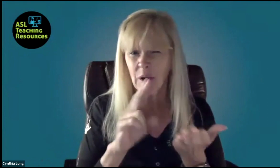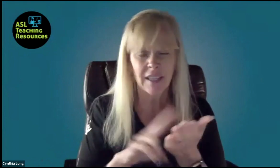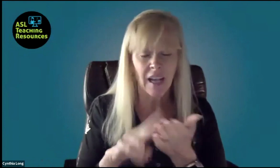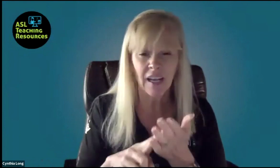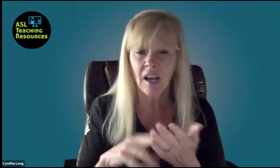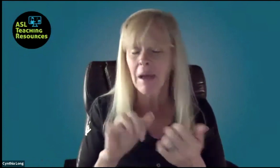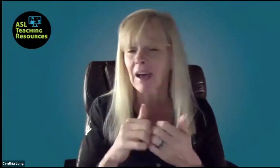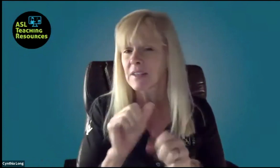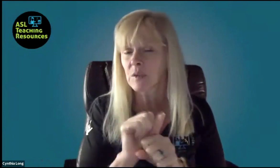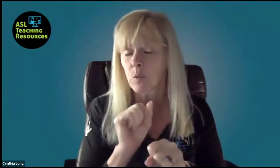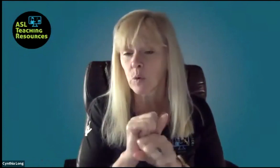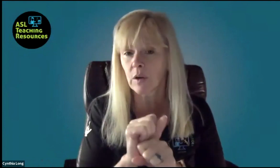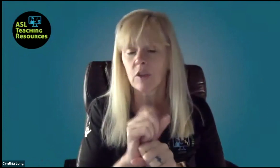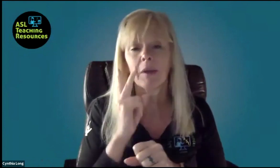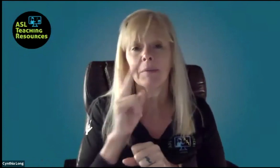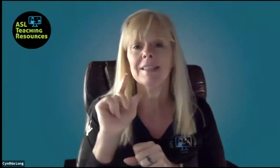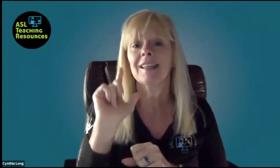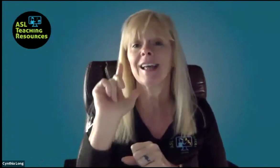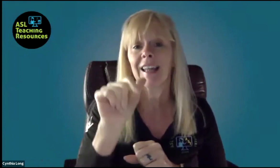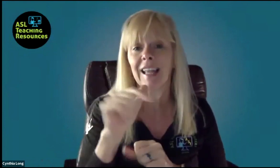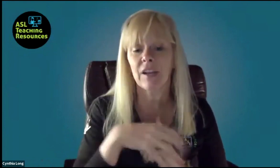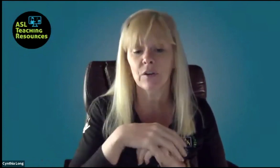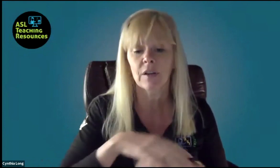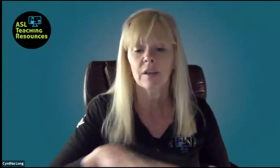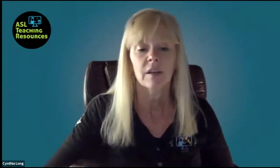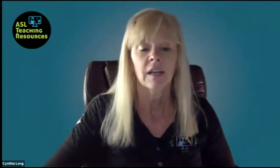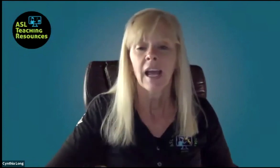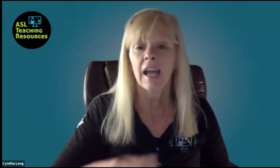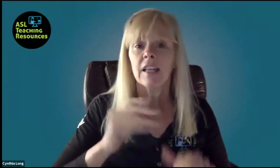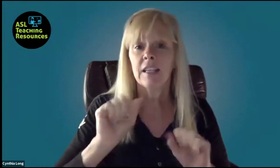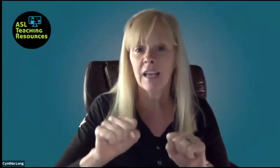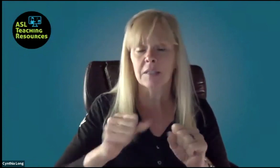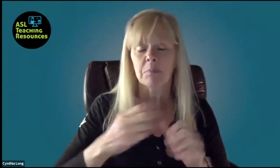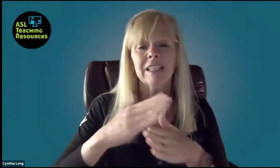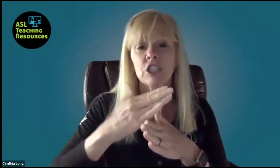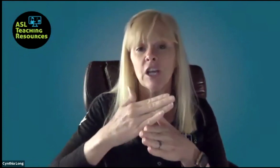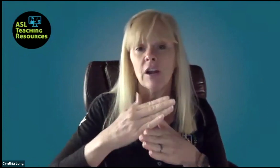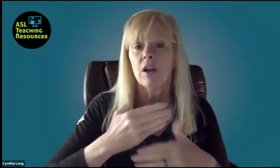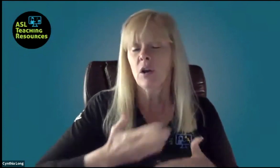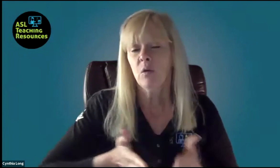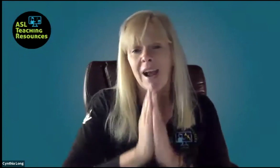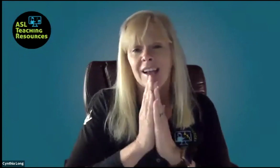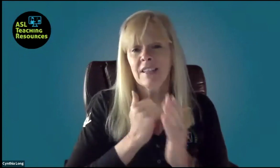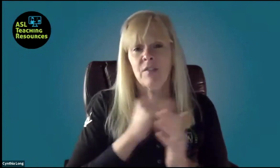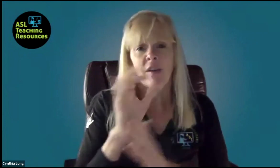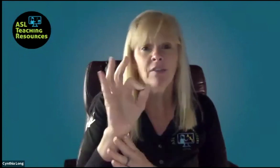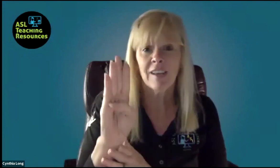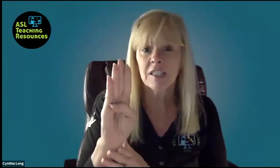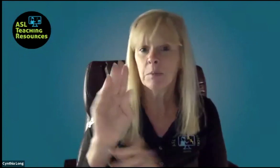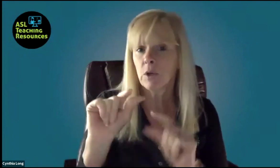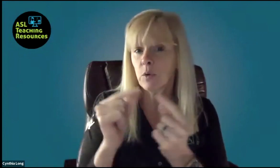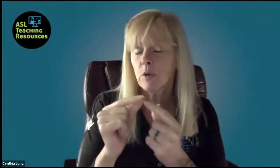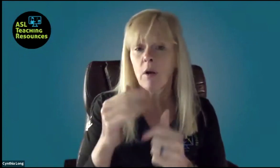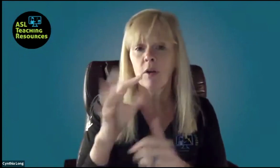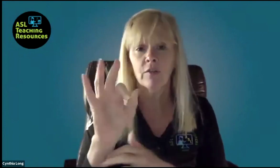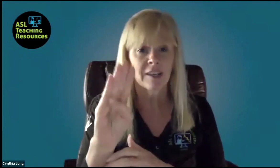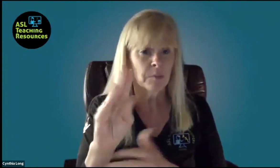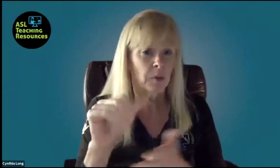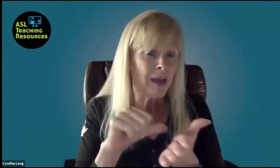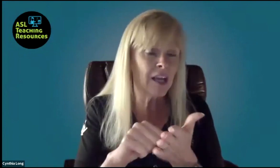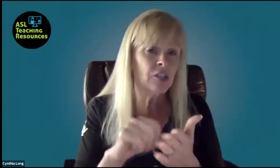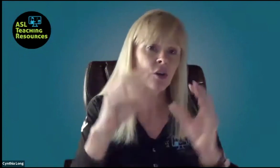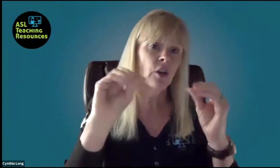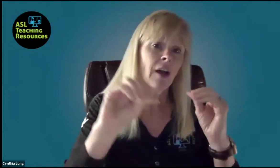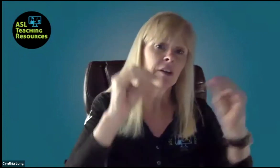how do I sign up? How does it work? You'll be able to see that later. And yes, please share. We're asking if you have a Facebook group or your